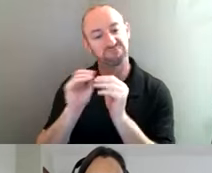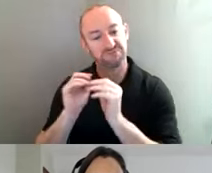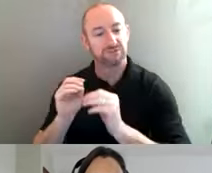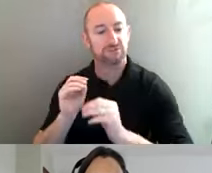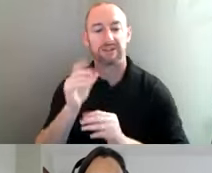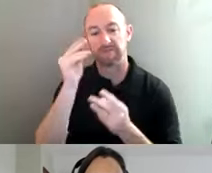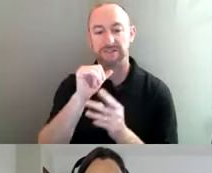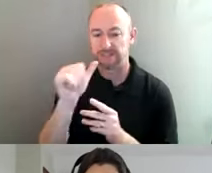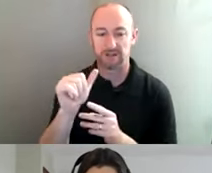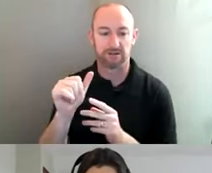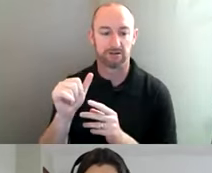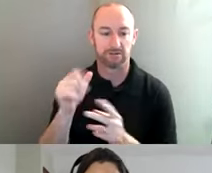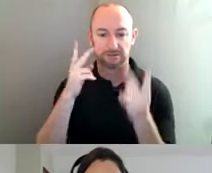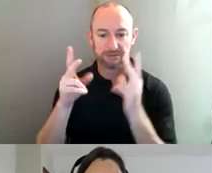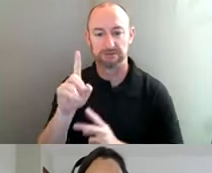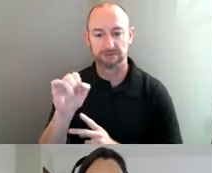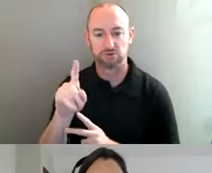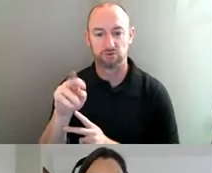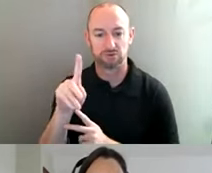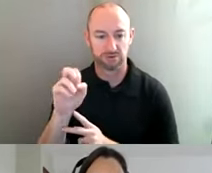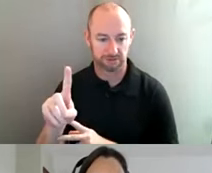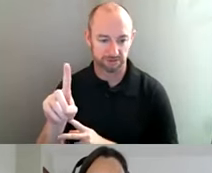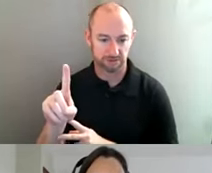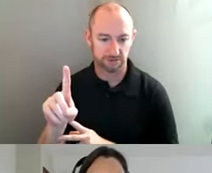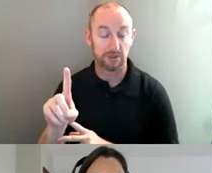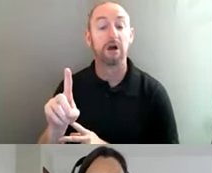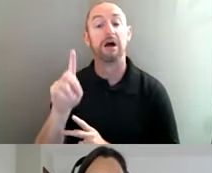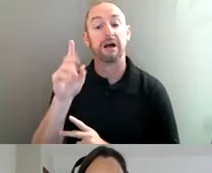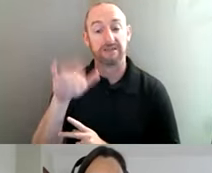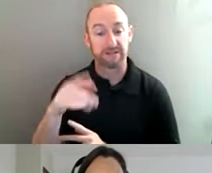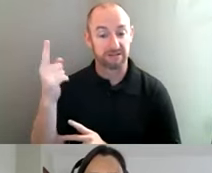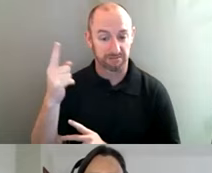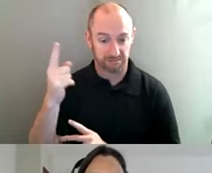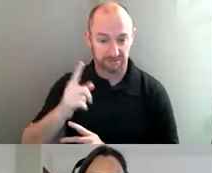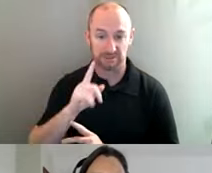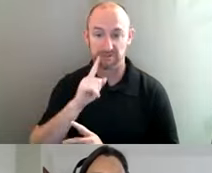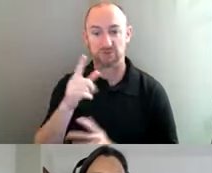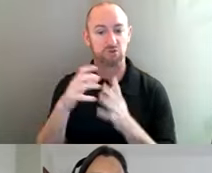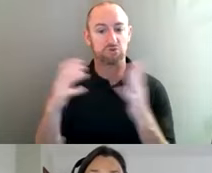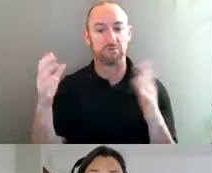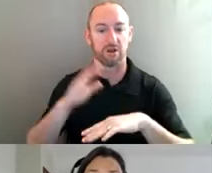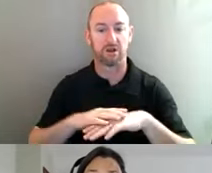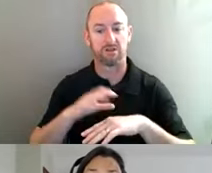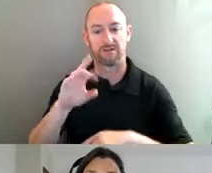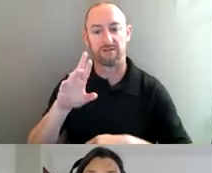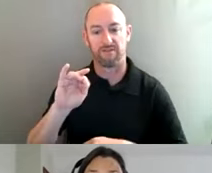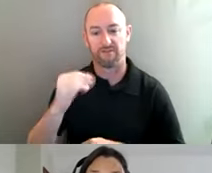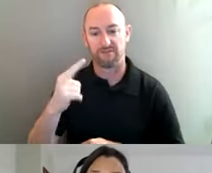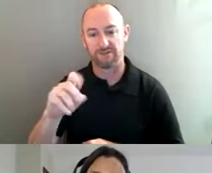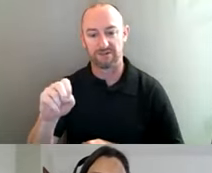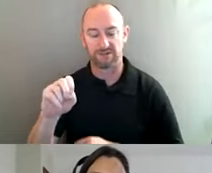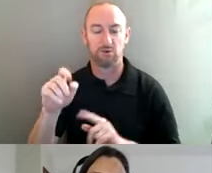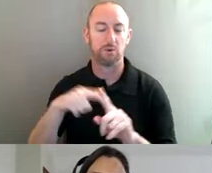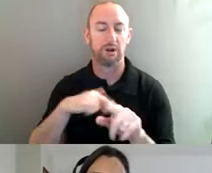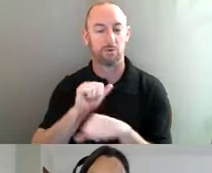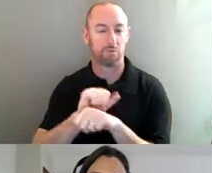distorted? Ooh, that's probably getting into something that's a little too much on the fringe of what I actively